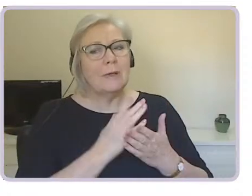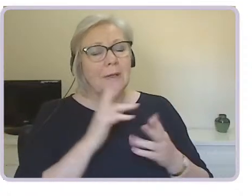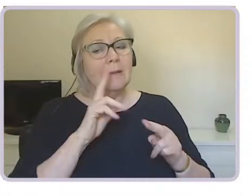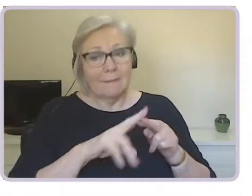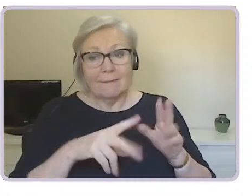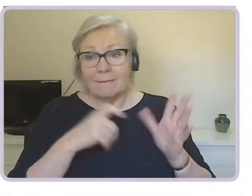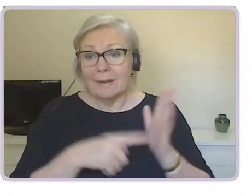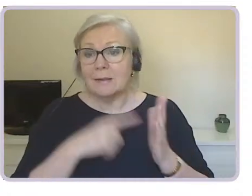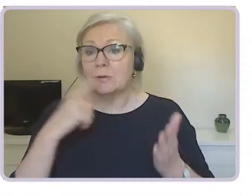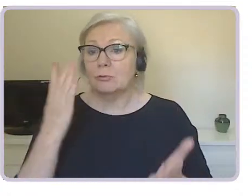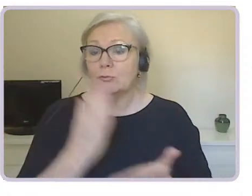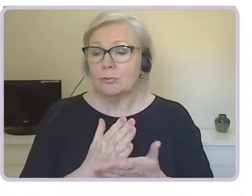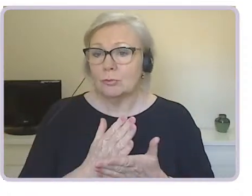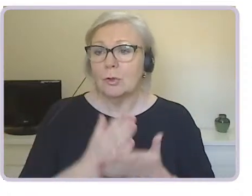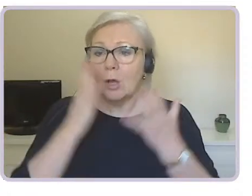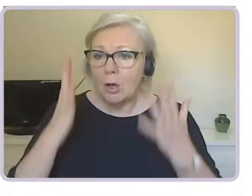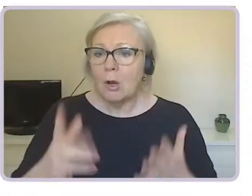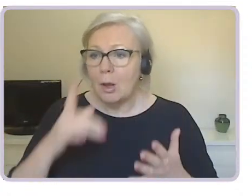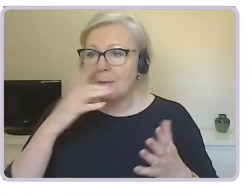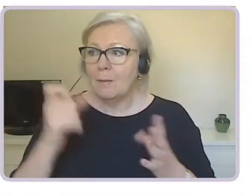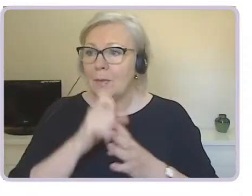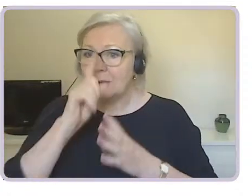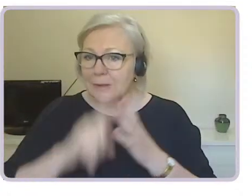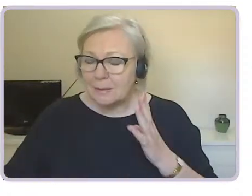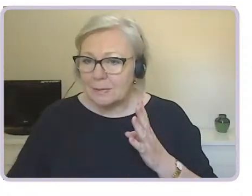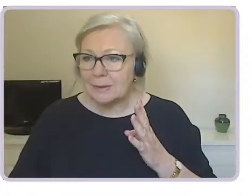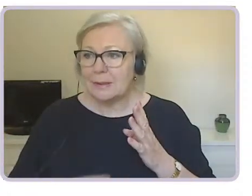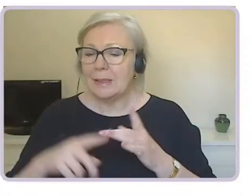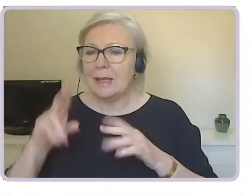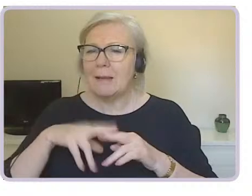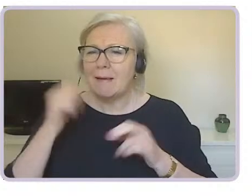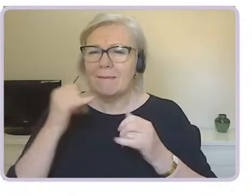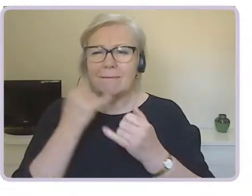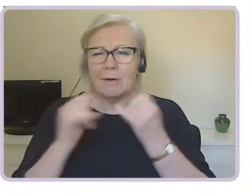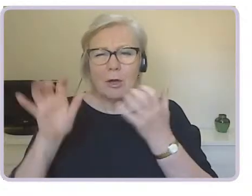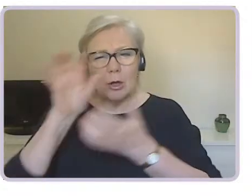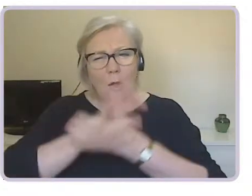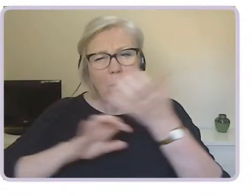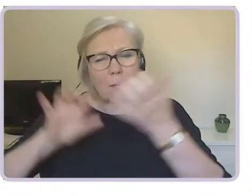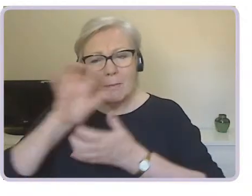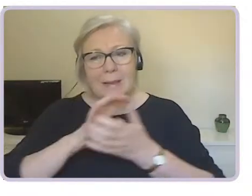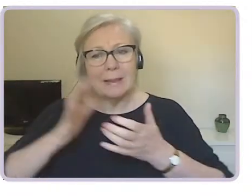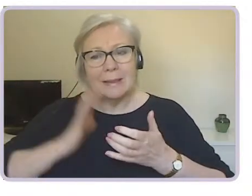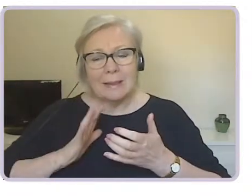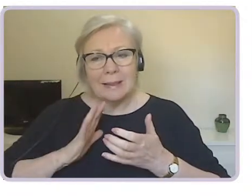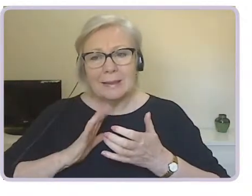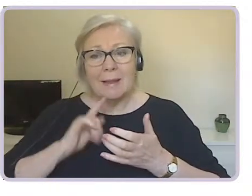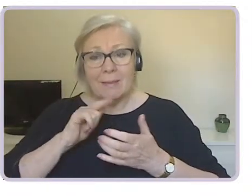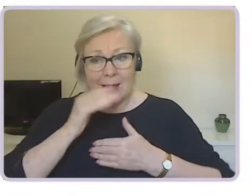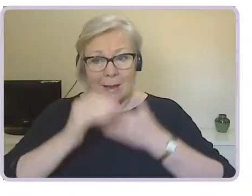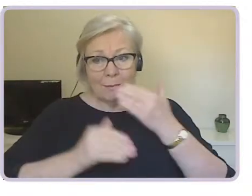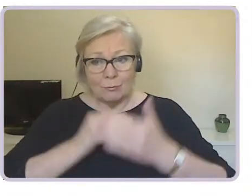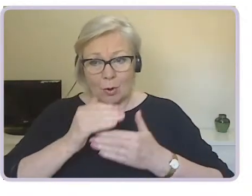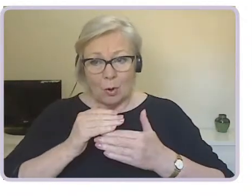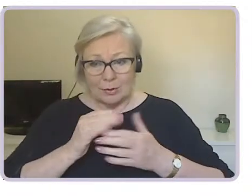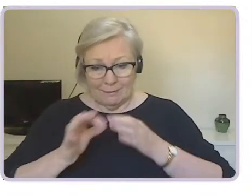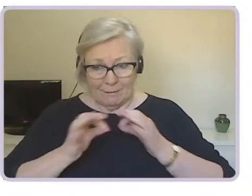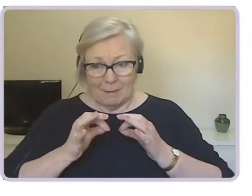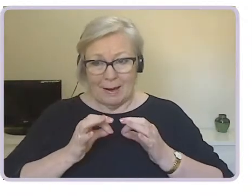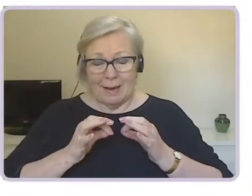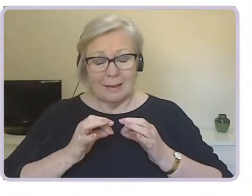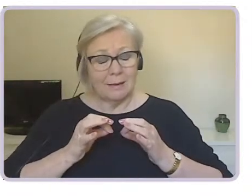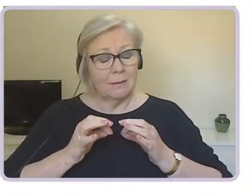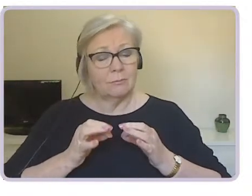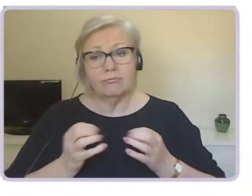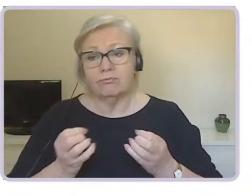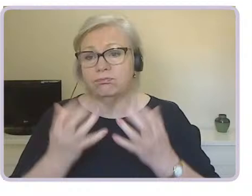with disabilities, and the more complex support needs you have, the more overwhelming that process can be. But it's really important